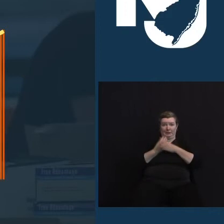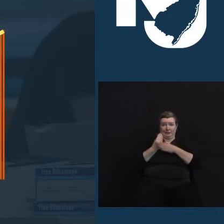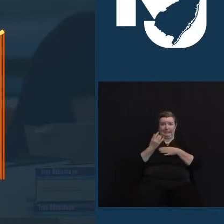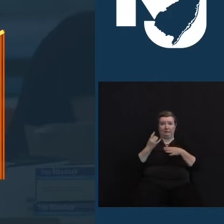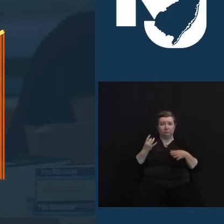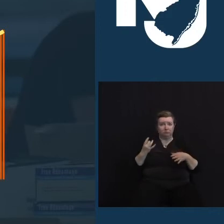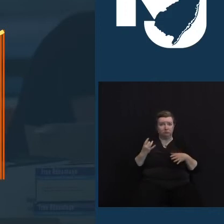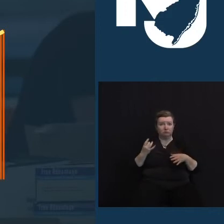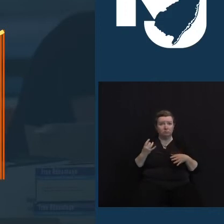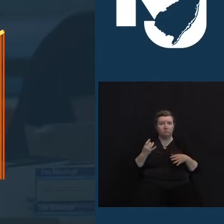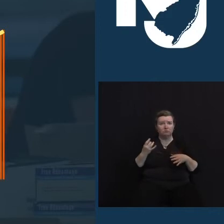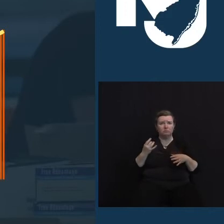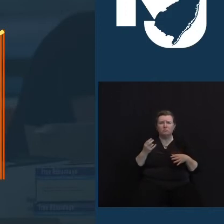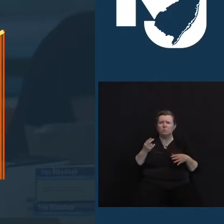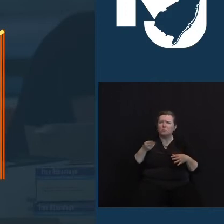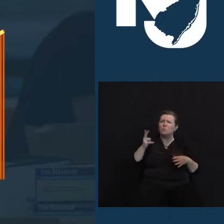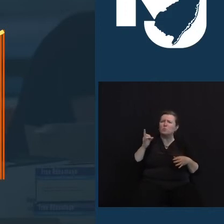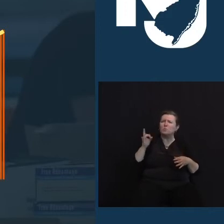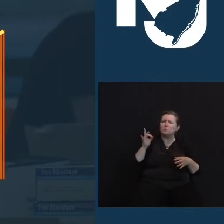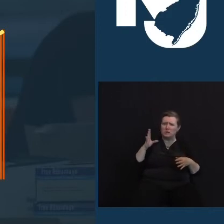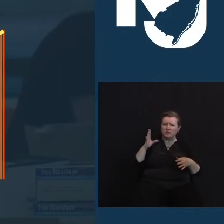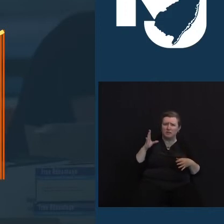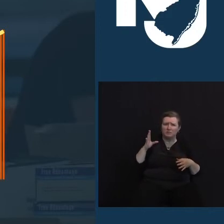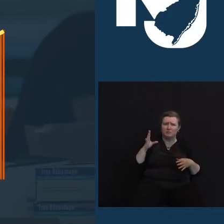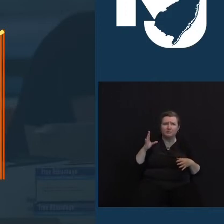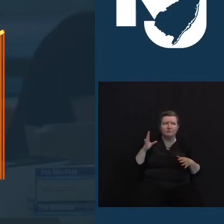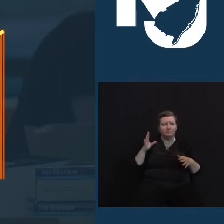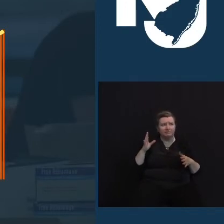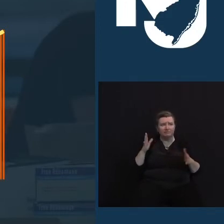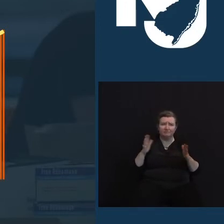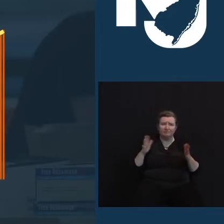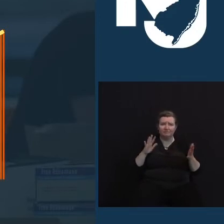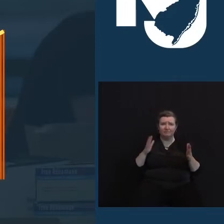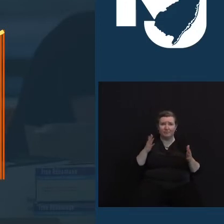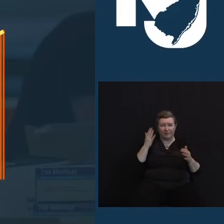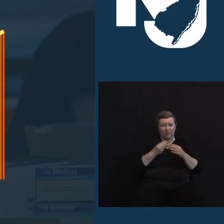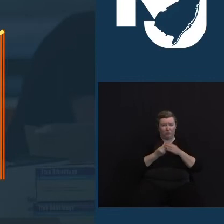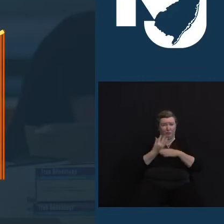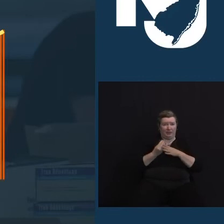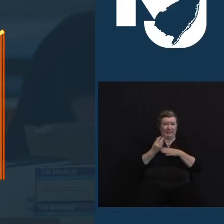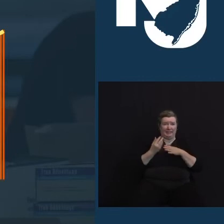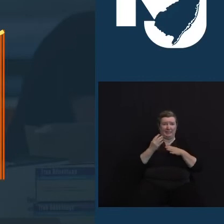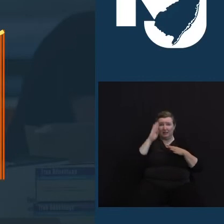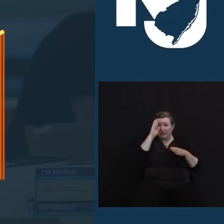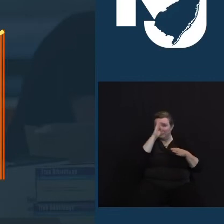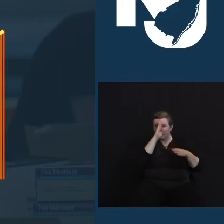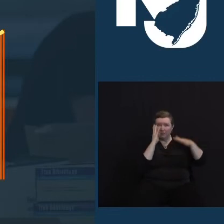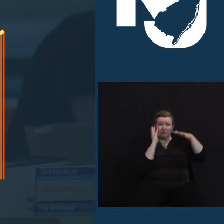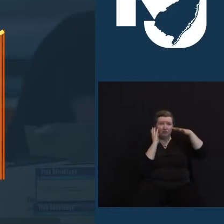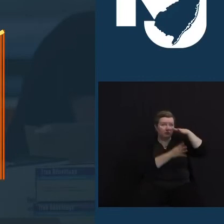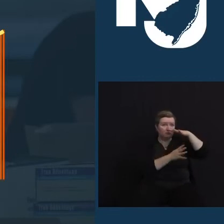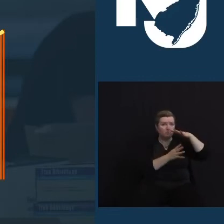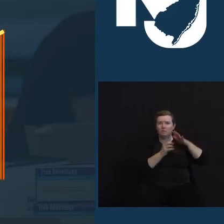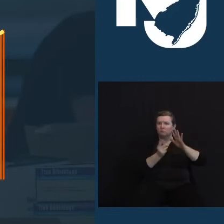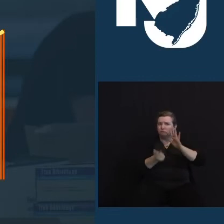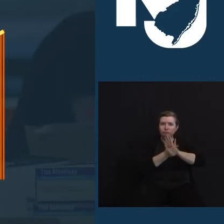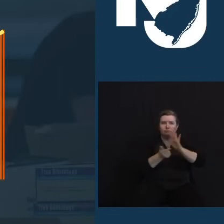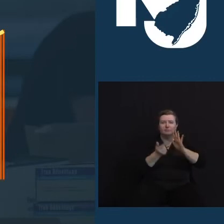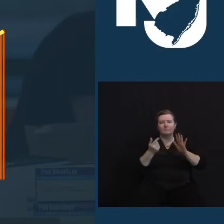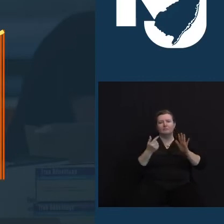8,270. Remember, we were disallowing any elective surgeries at that point. Those go on, but I know, Judy, you and Eddie